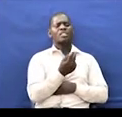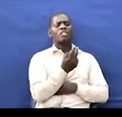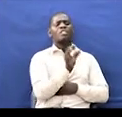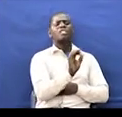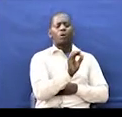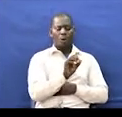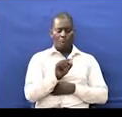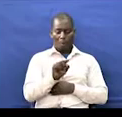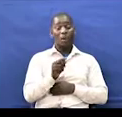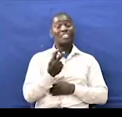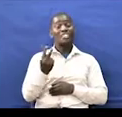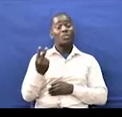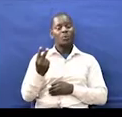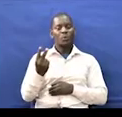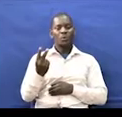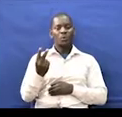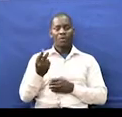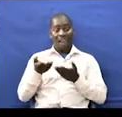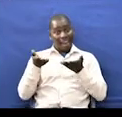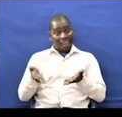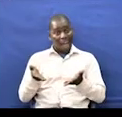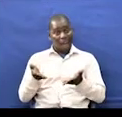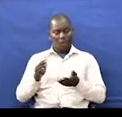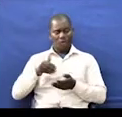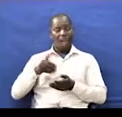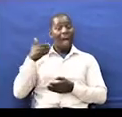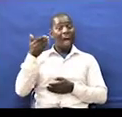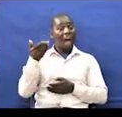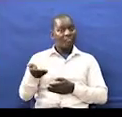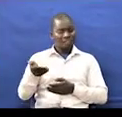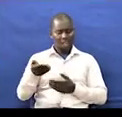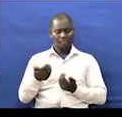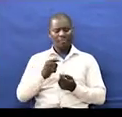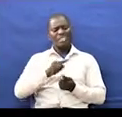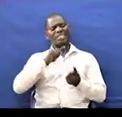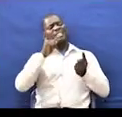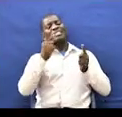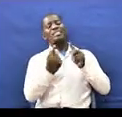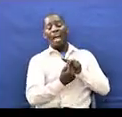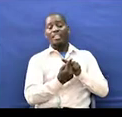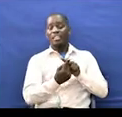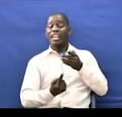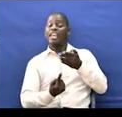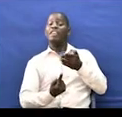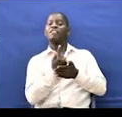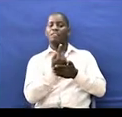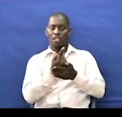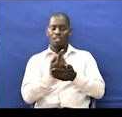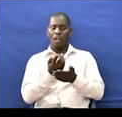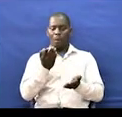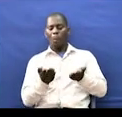meter. Now we are after turning effect or moment of force. Now, moment of force,